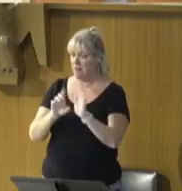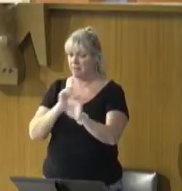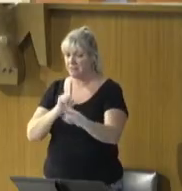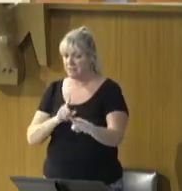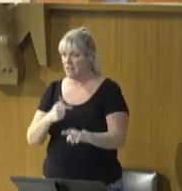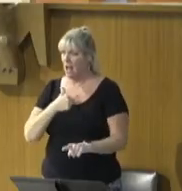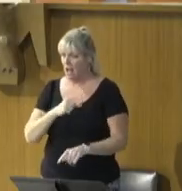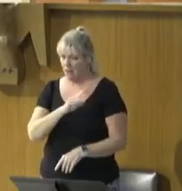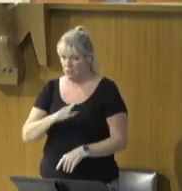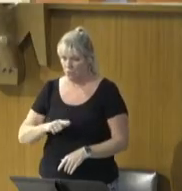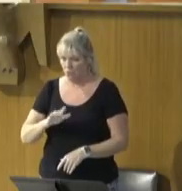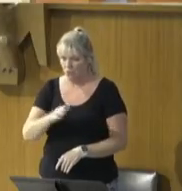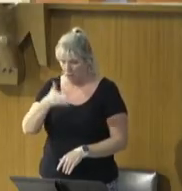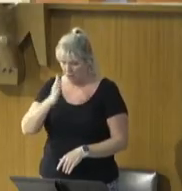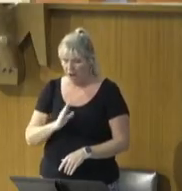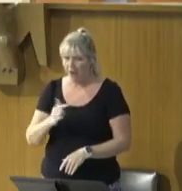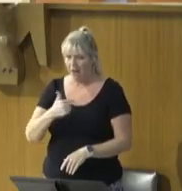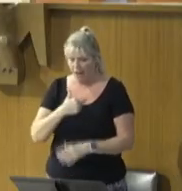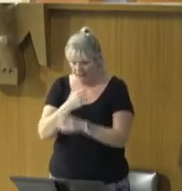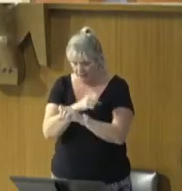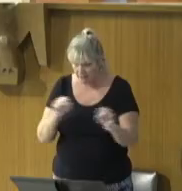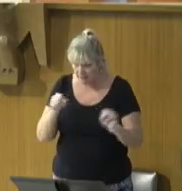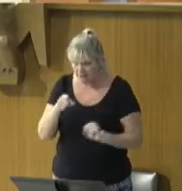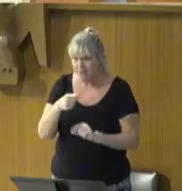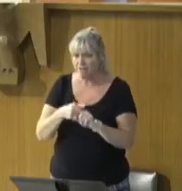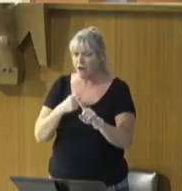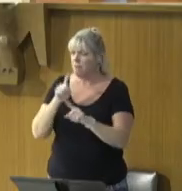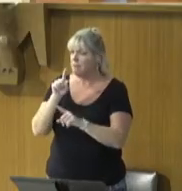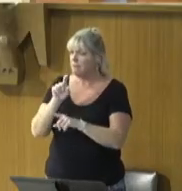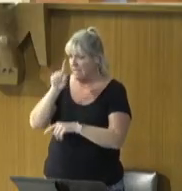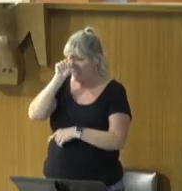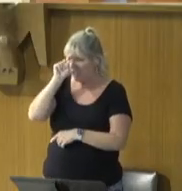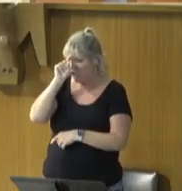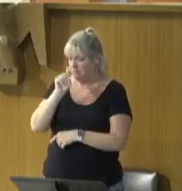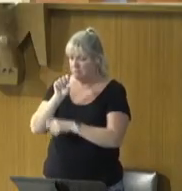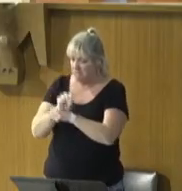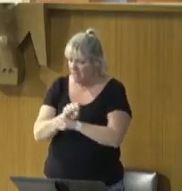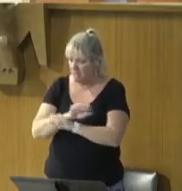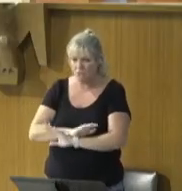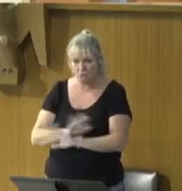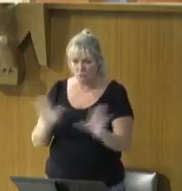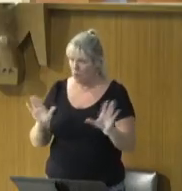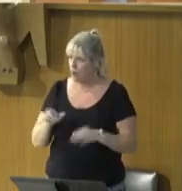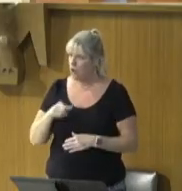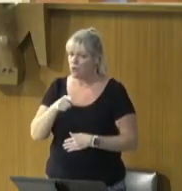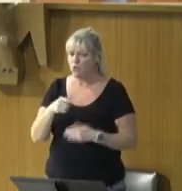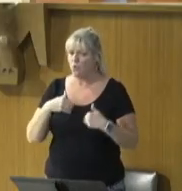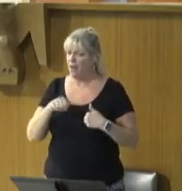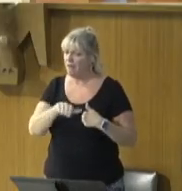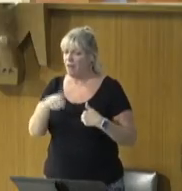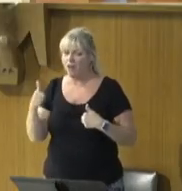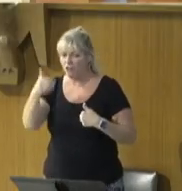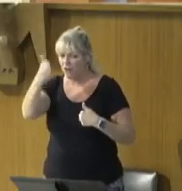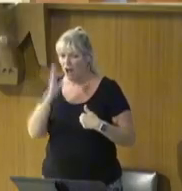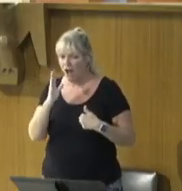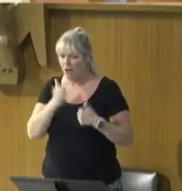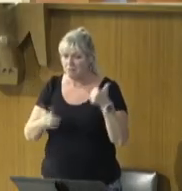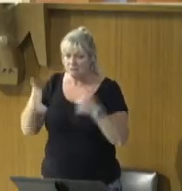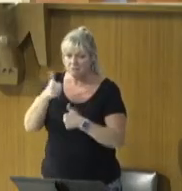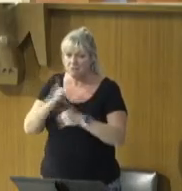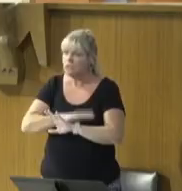your God who brought you up out of Egypt, out of captivity from slavery. You shall have no other gods before me.